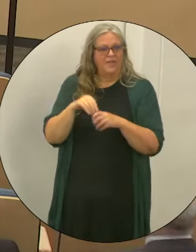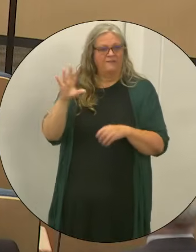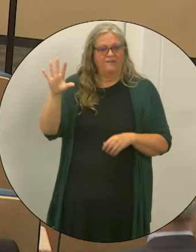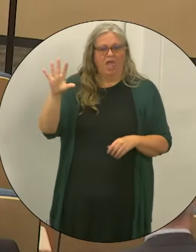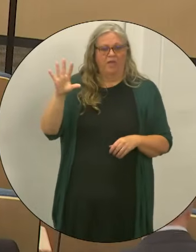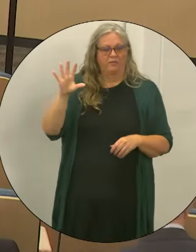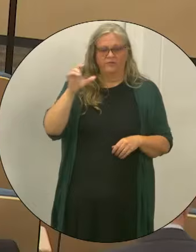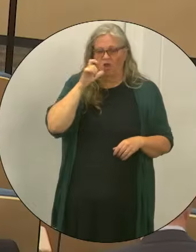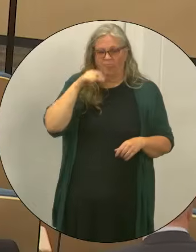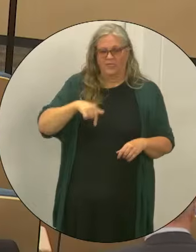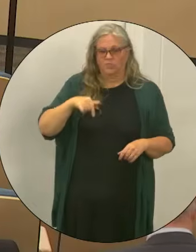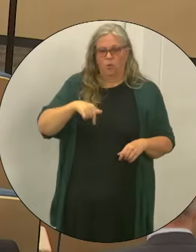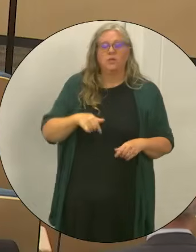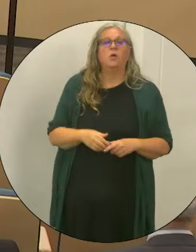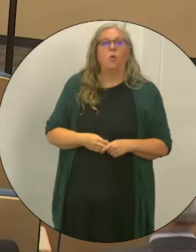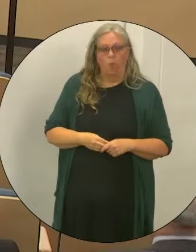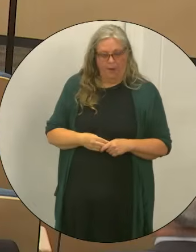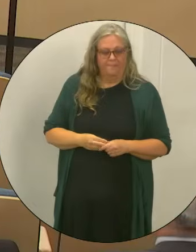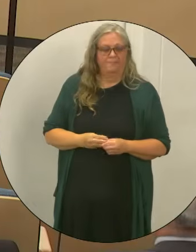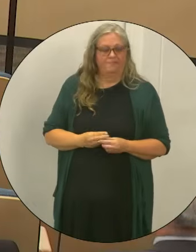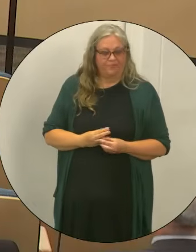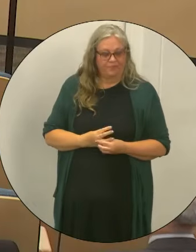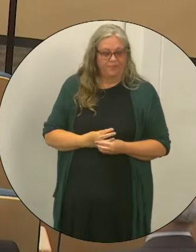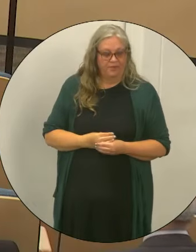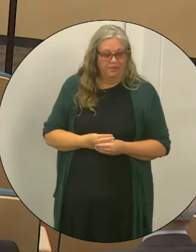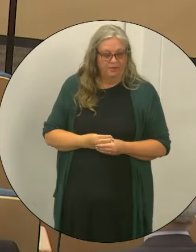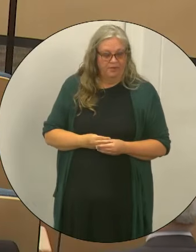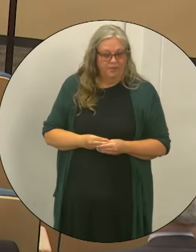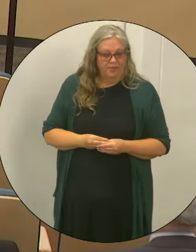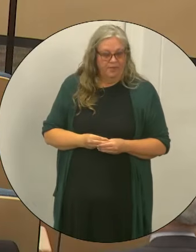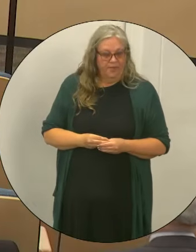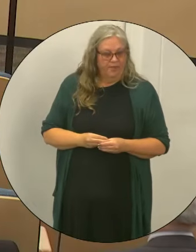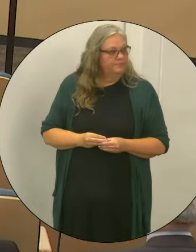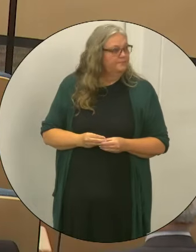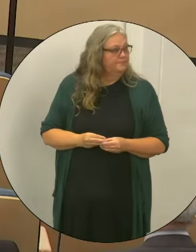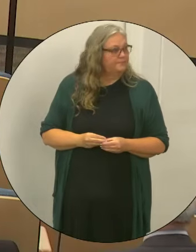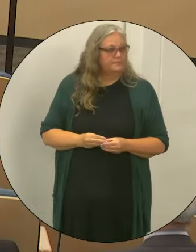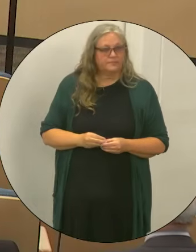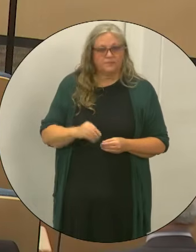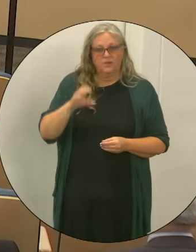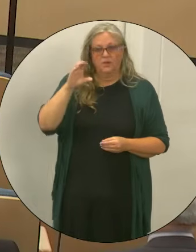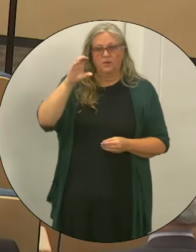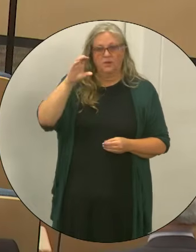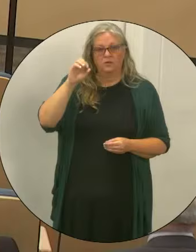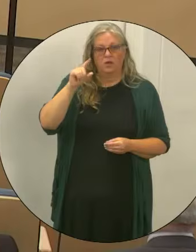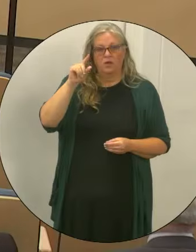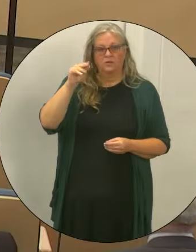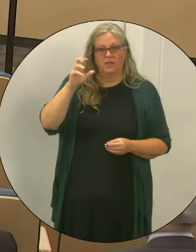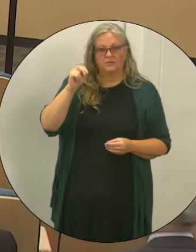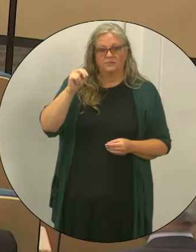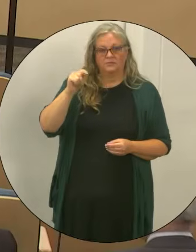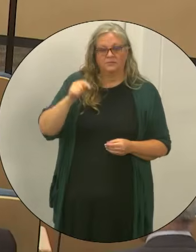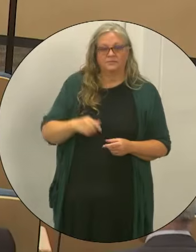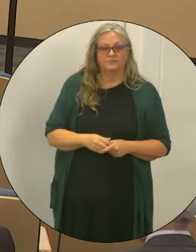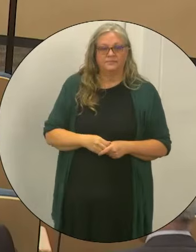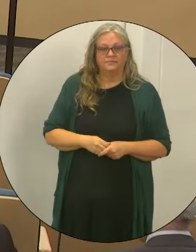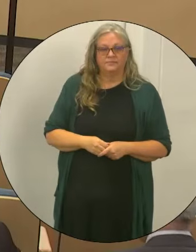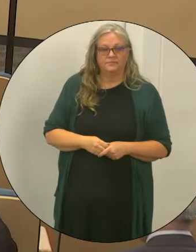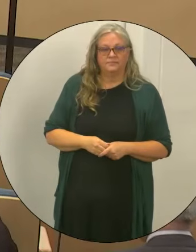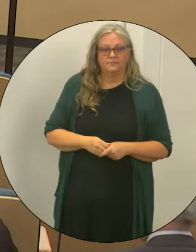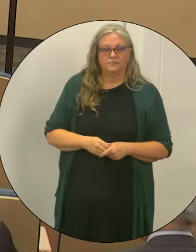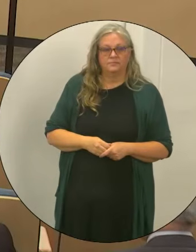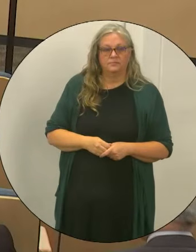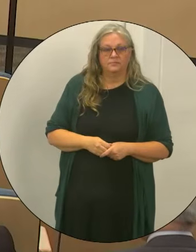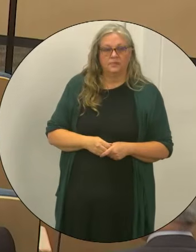Okay. You can add him. And Colette Seaton? Is